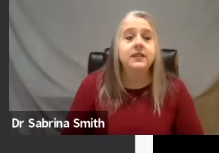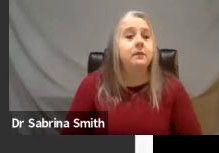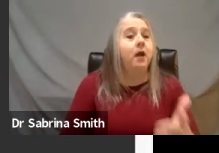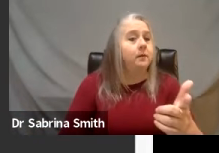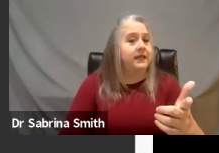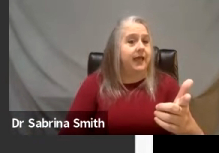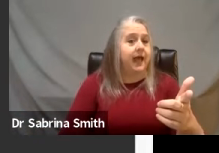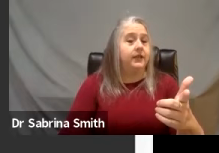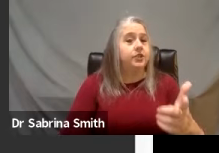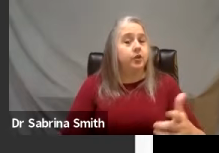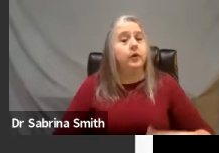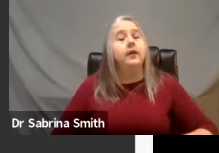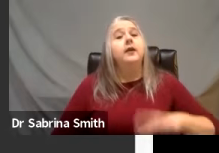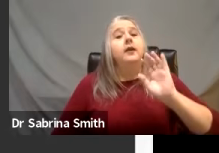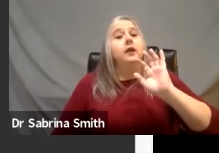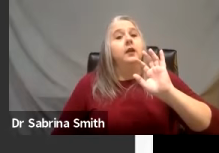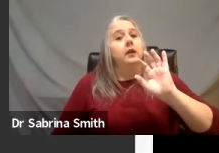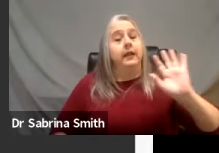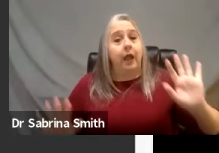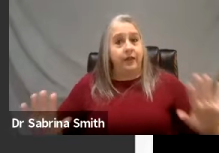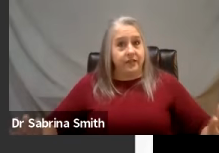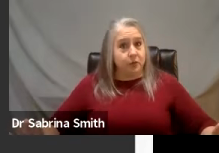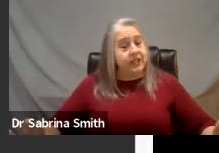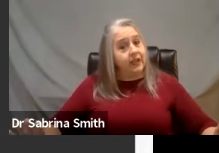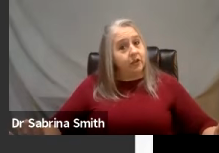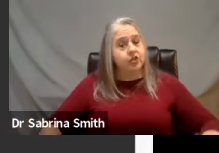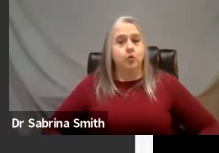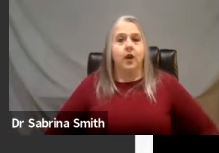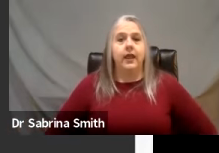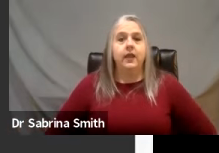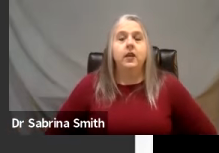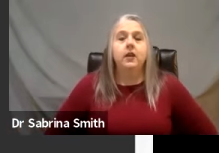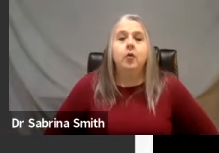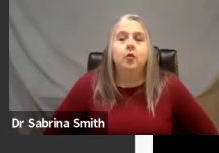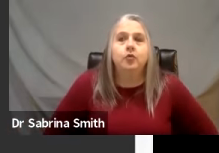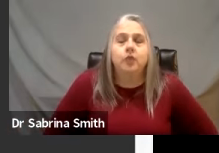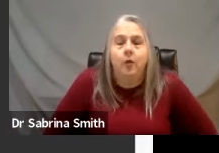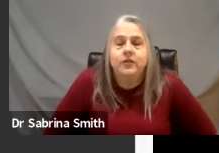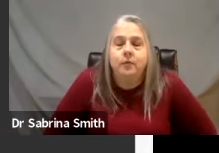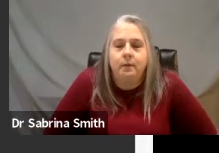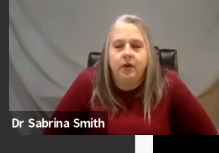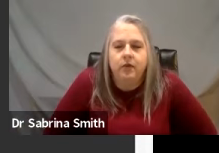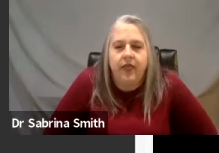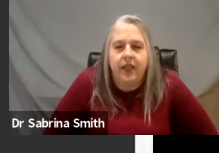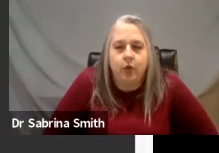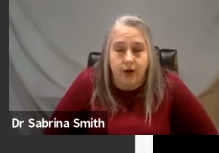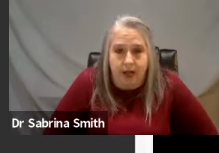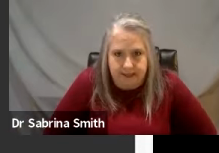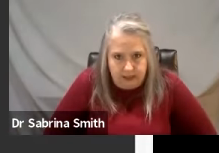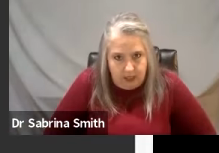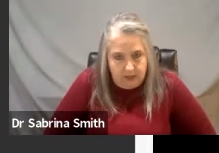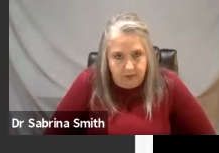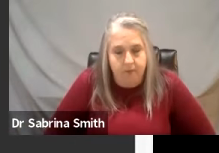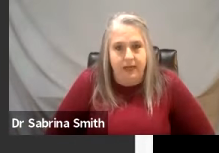Yeah, see, then mom gets added too. Now, in this particular story, always remember that you are